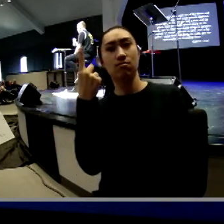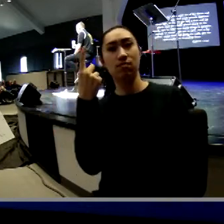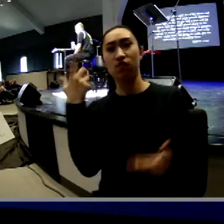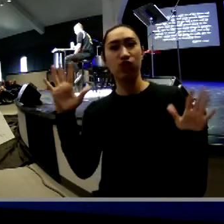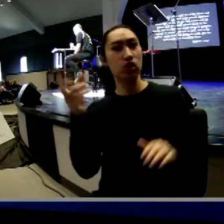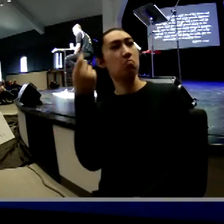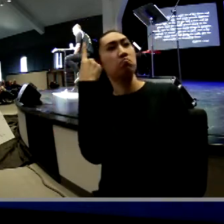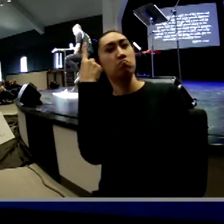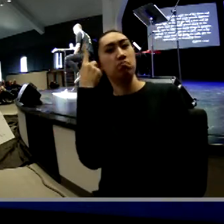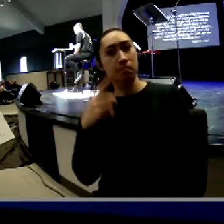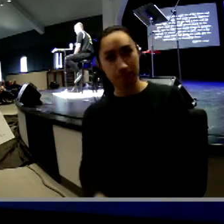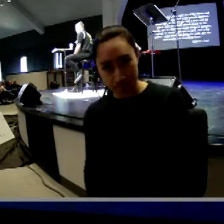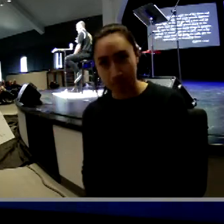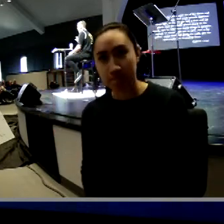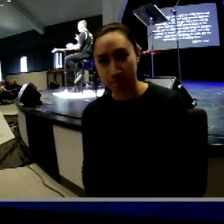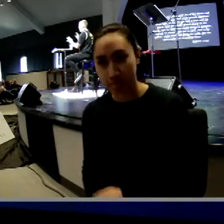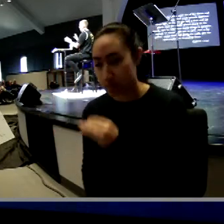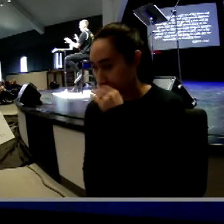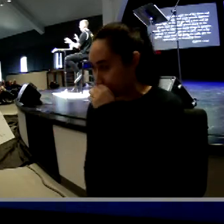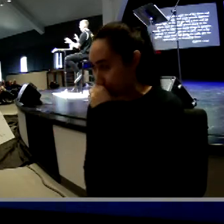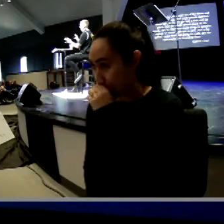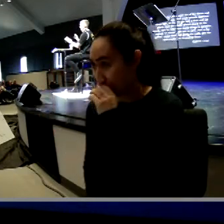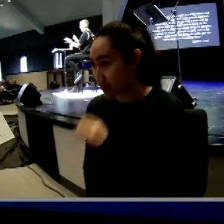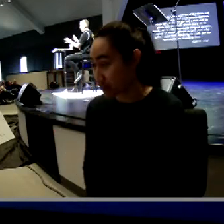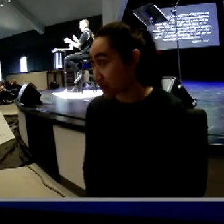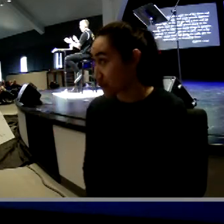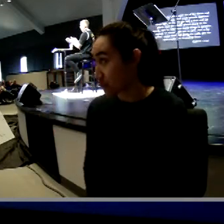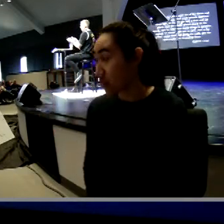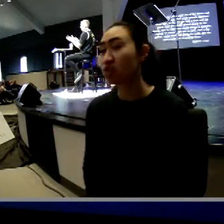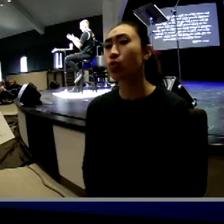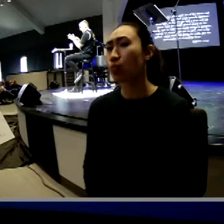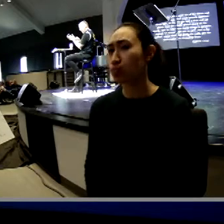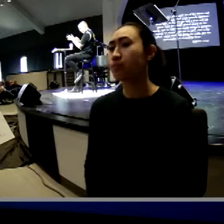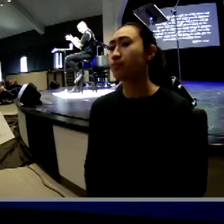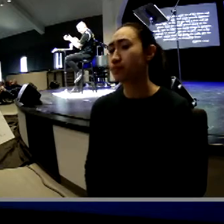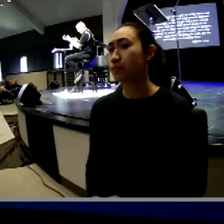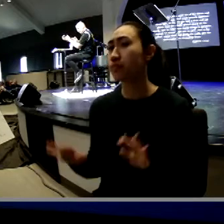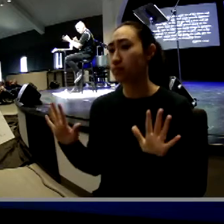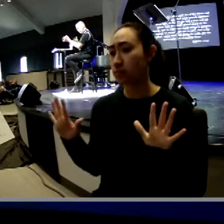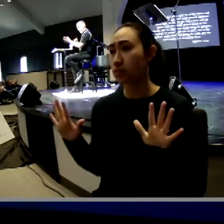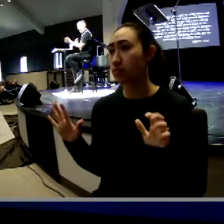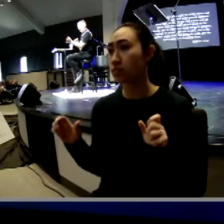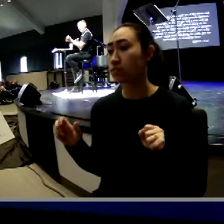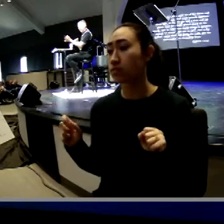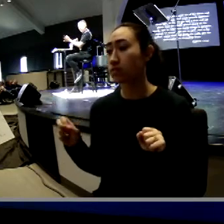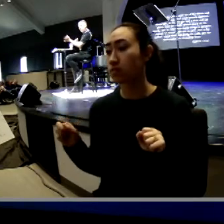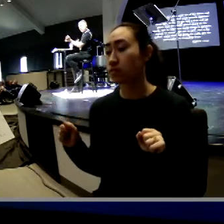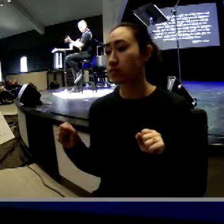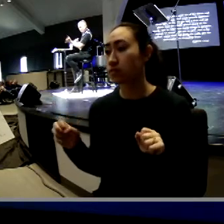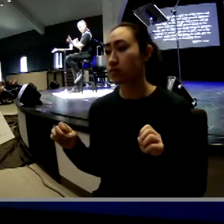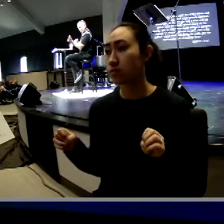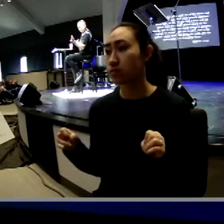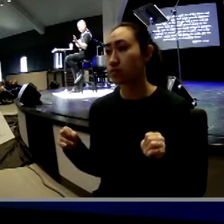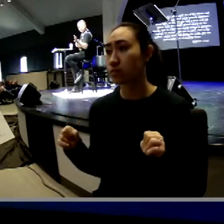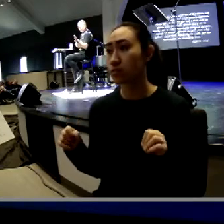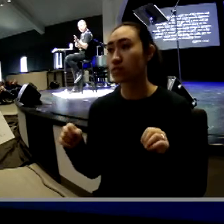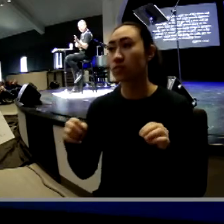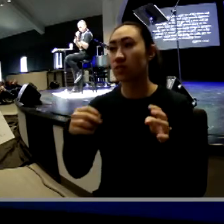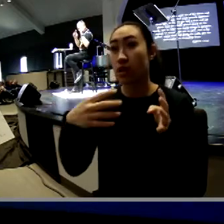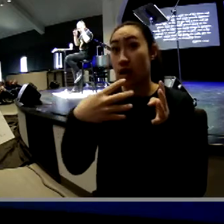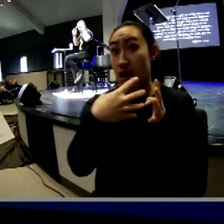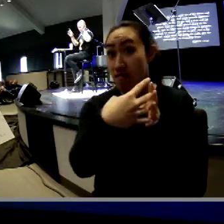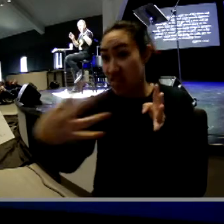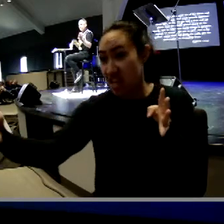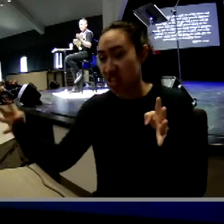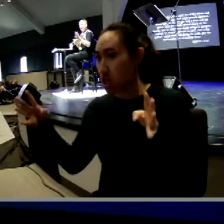They wouldn't own it. And they didn't have fencing like we do. So they had to create these little paths to get into.